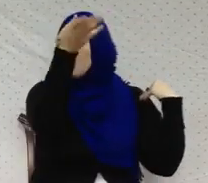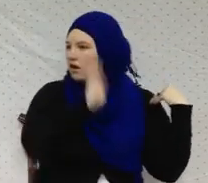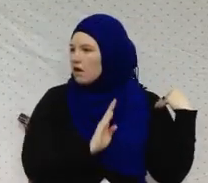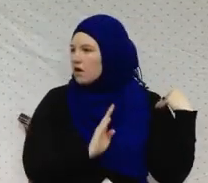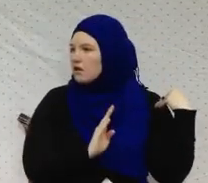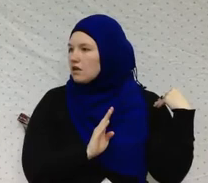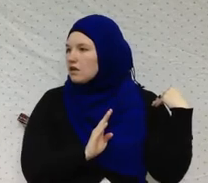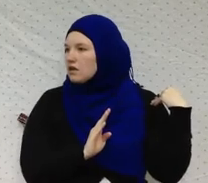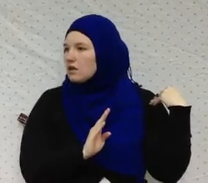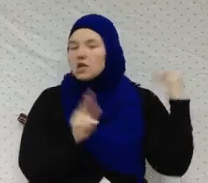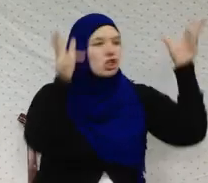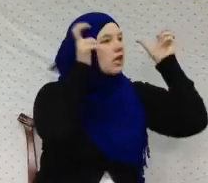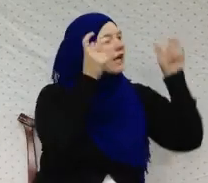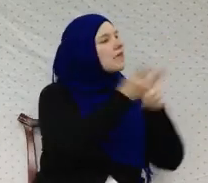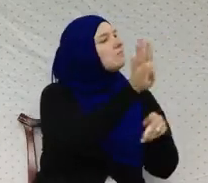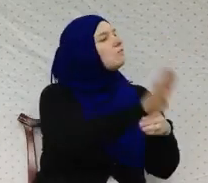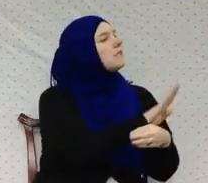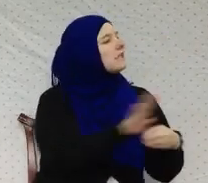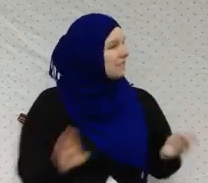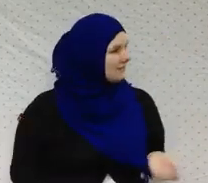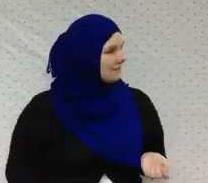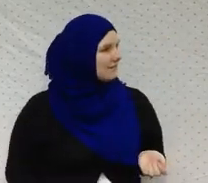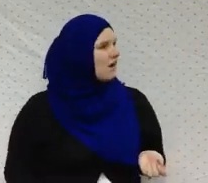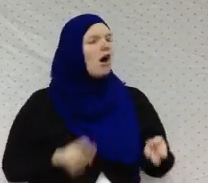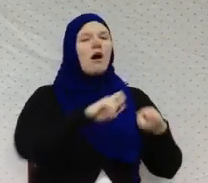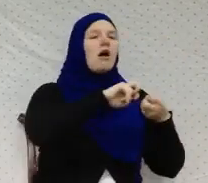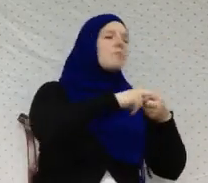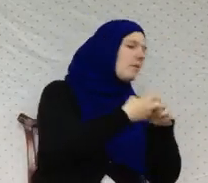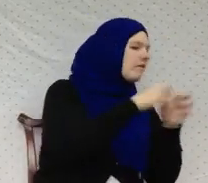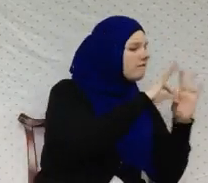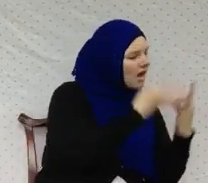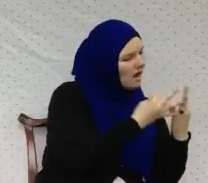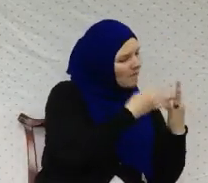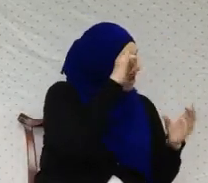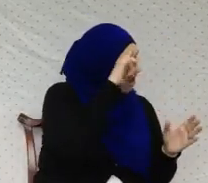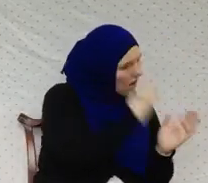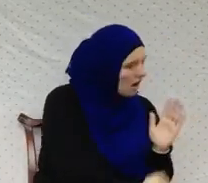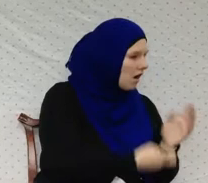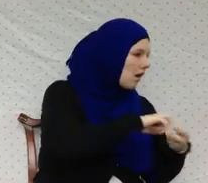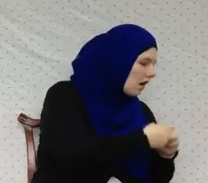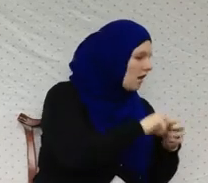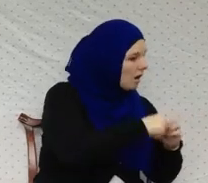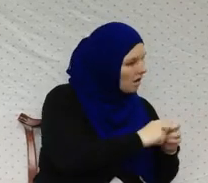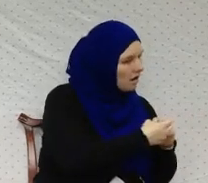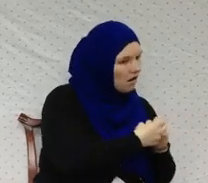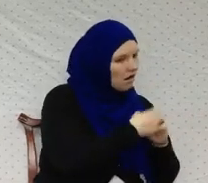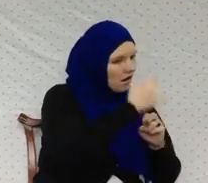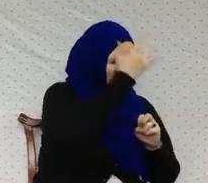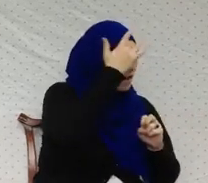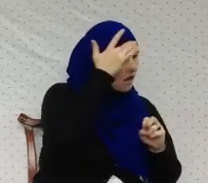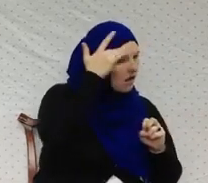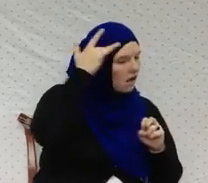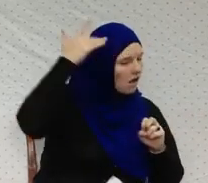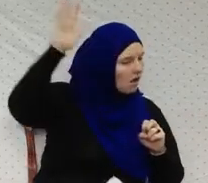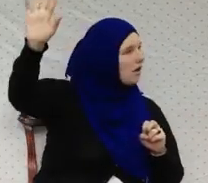gods. The shaitan then makes you busy. A problem with your family, a problem in your work.